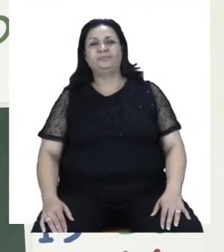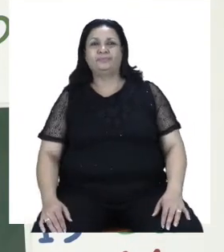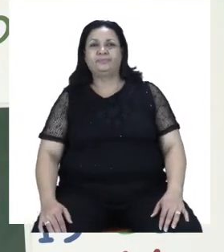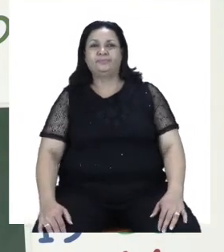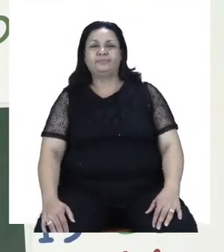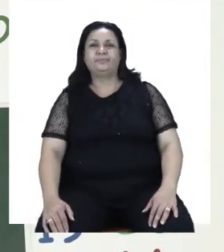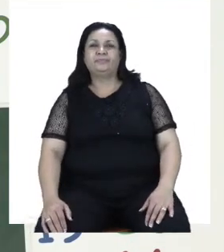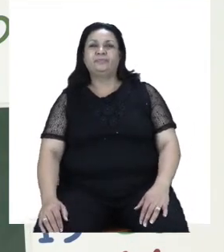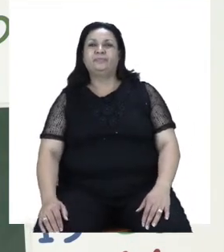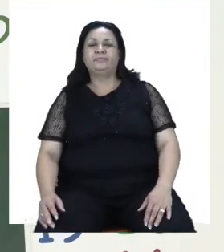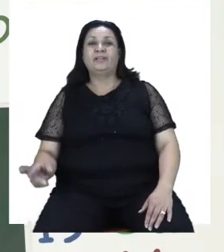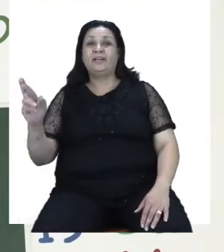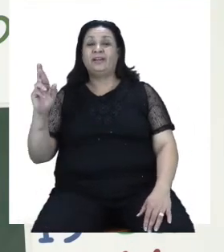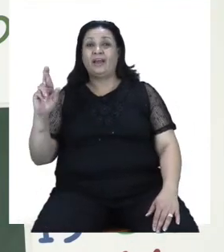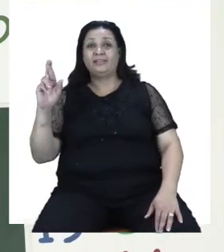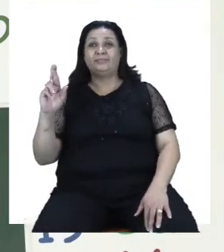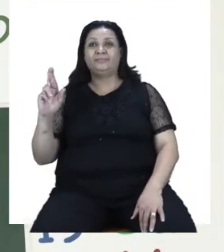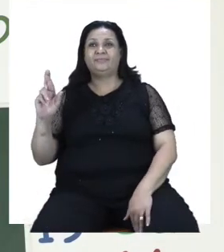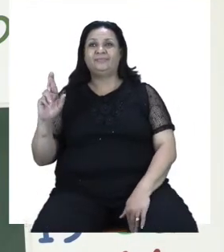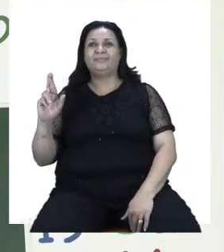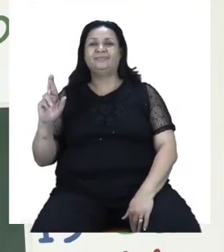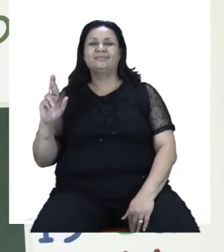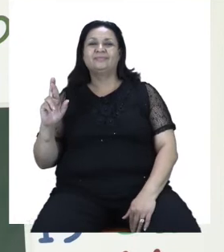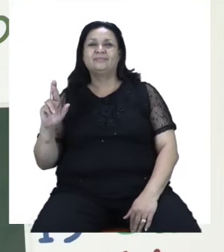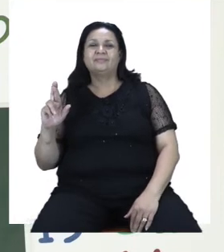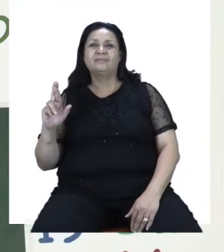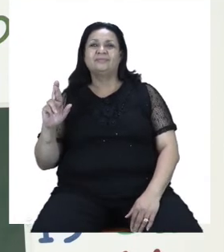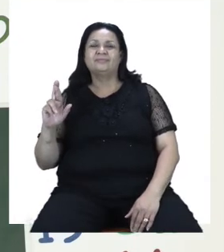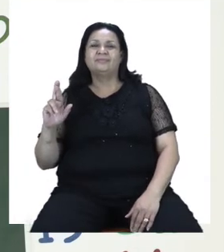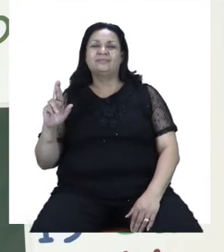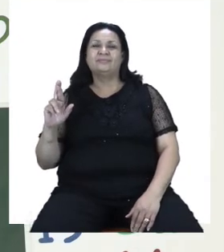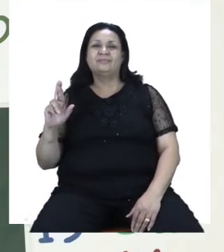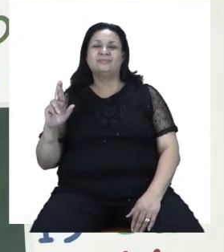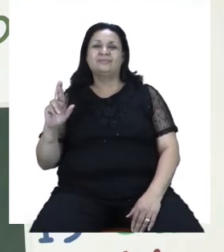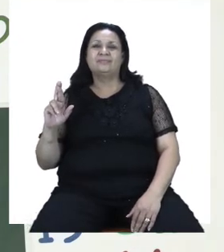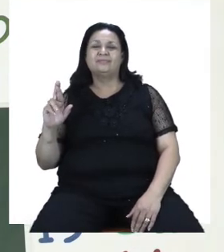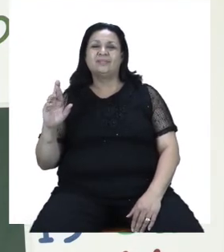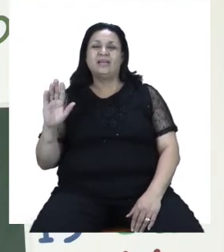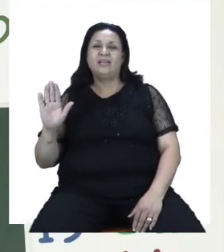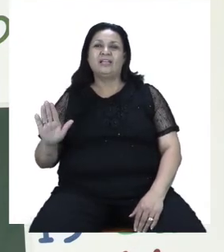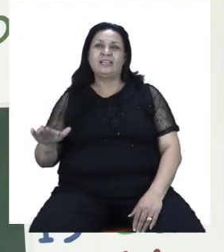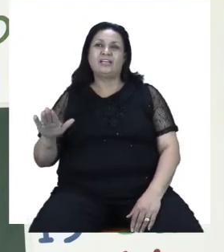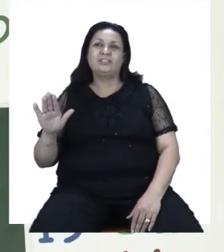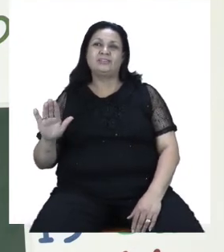hand. Now with your right hand, please touch your